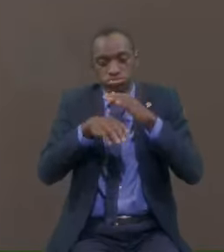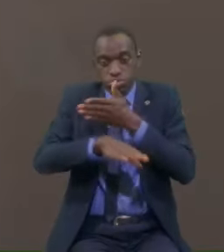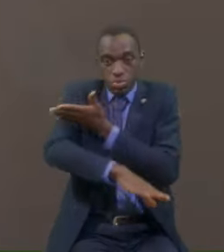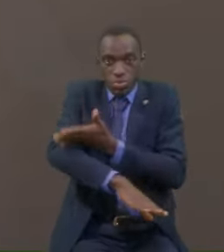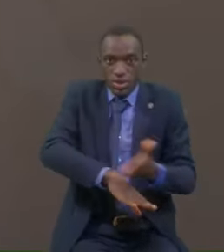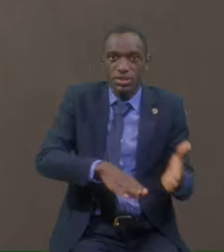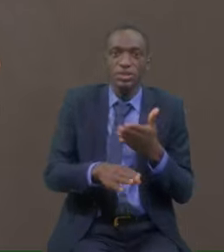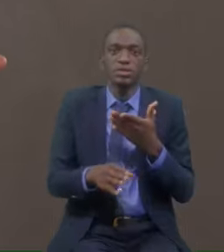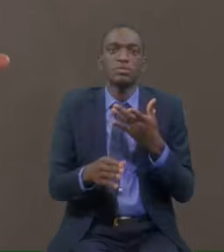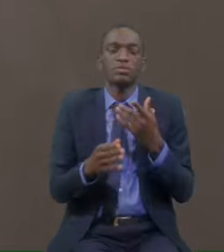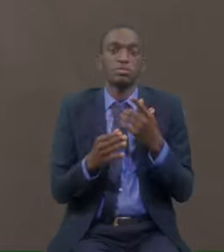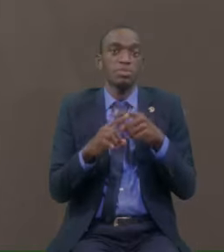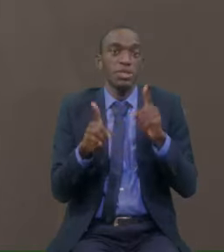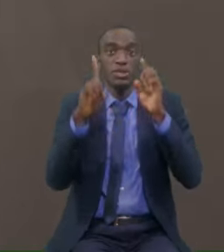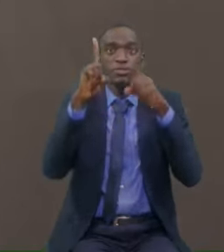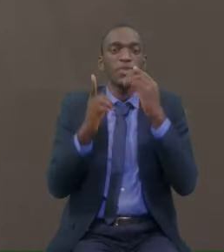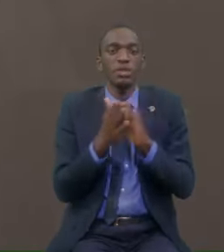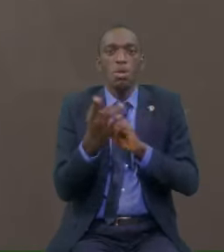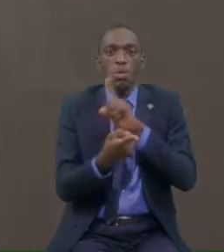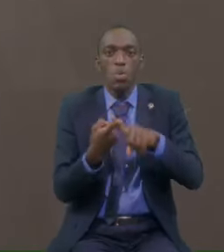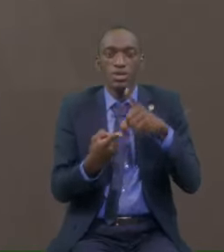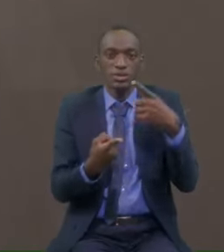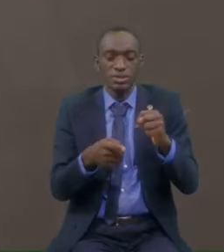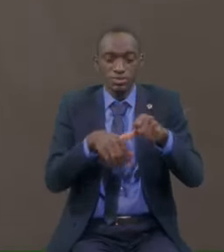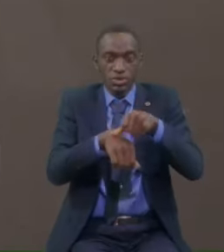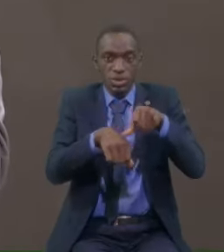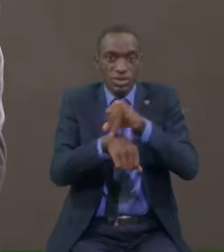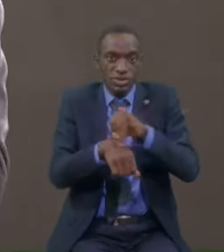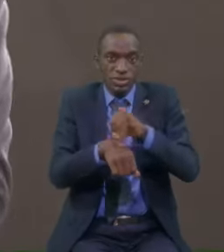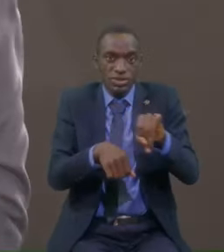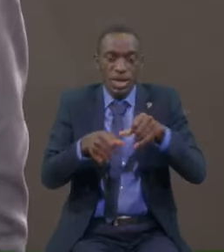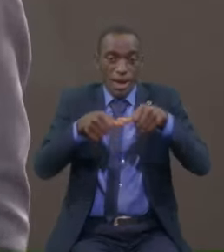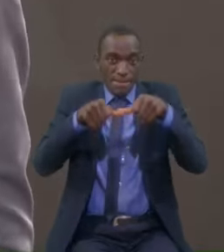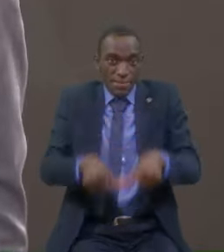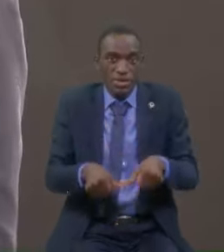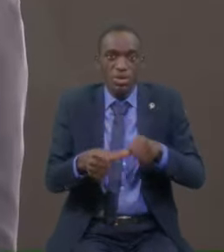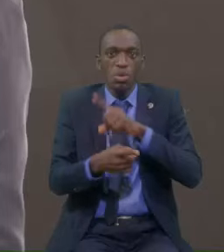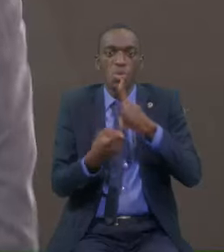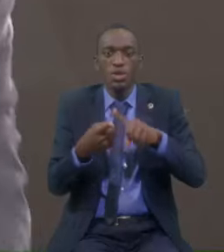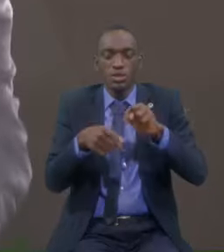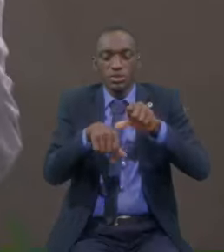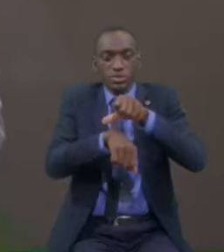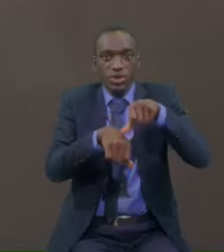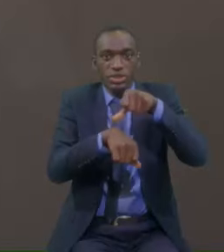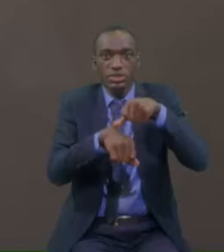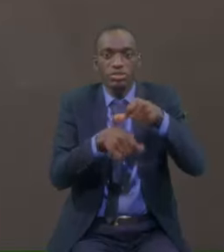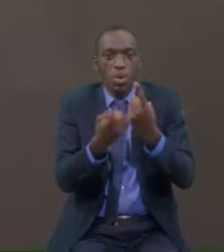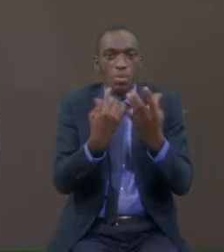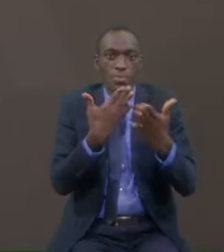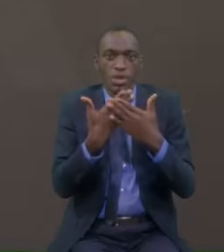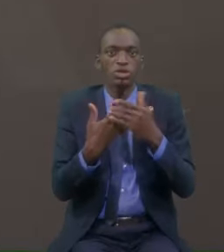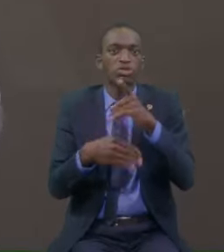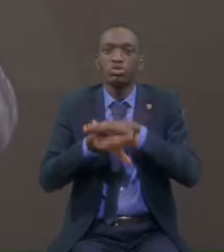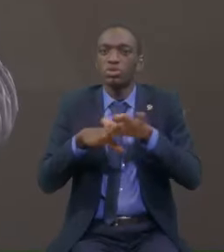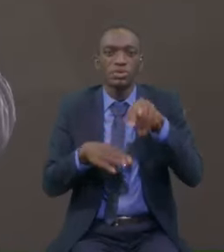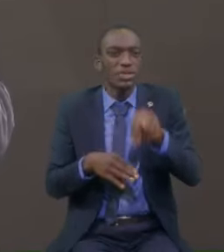the anointing abides and when the anointing comes back, you do not have any man, the need of any man